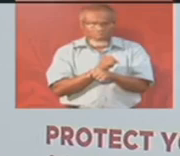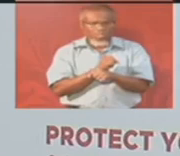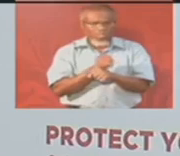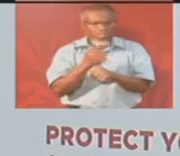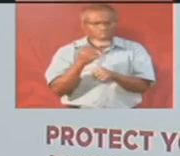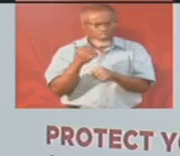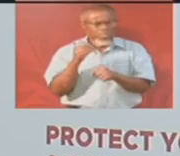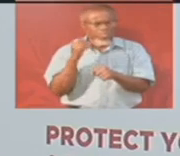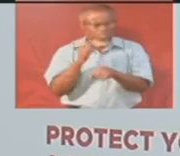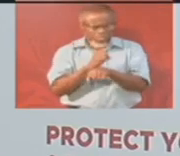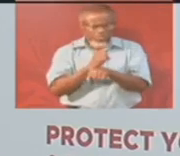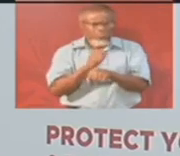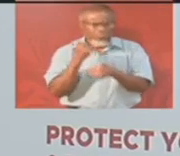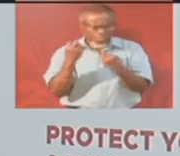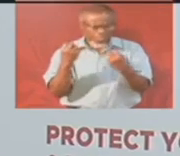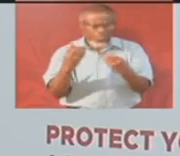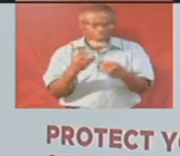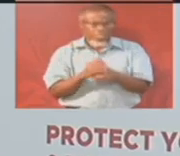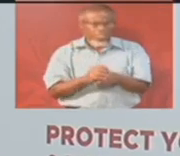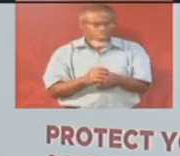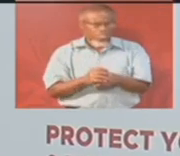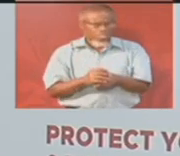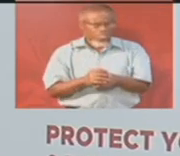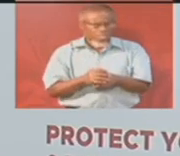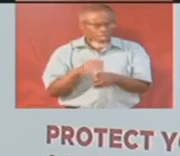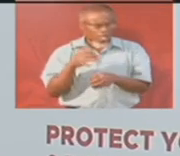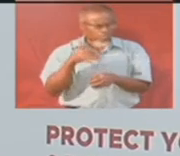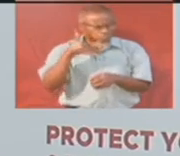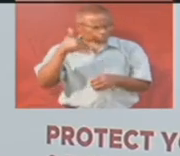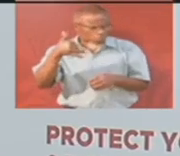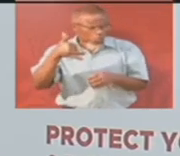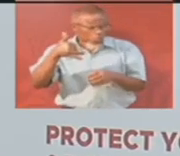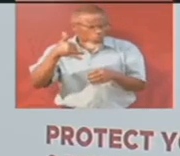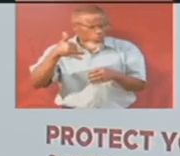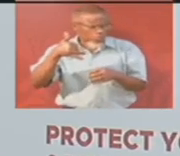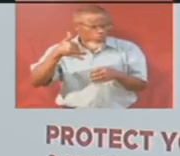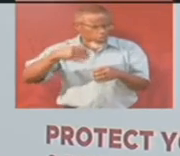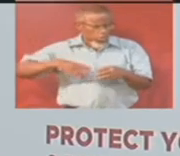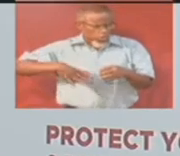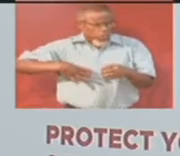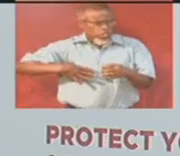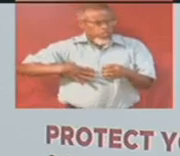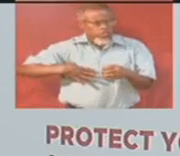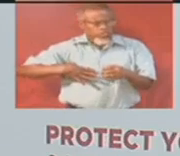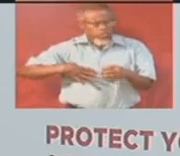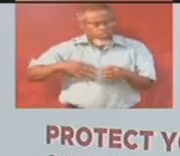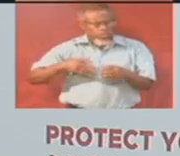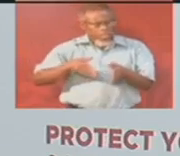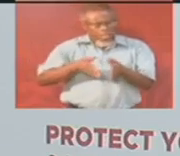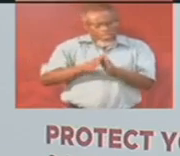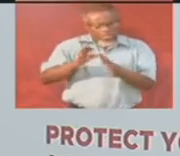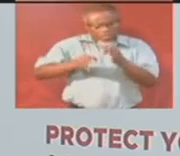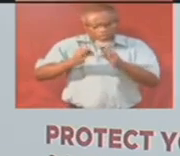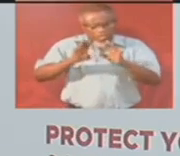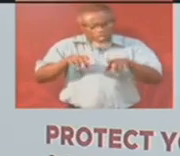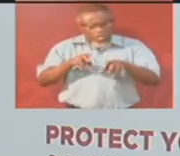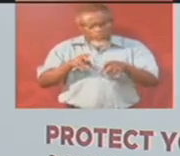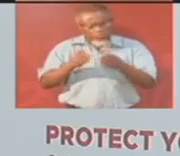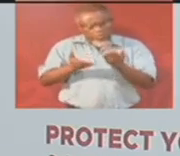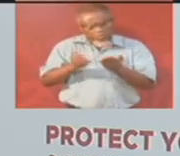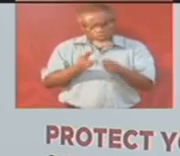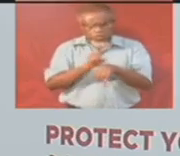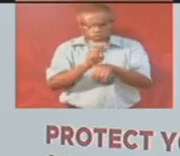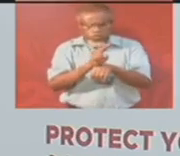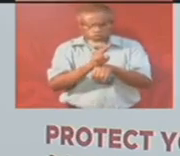public health inspector earlier this week, actually, to see if we can utilize the public health inspectors themselves